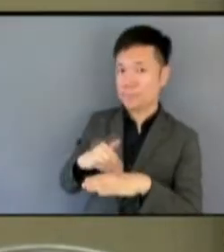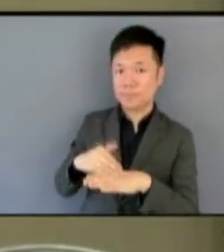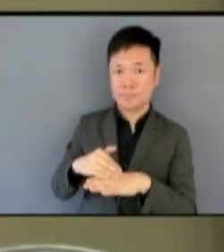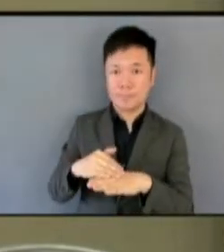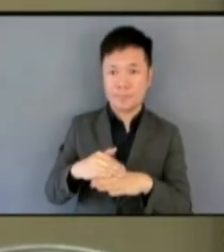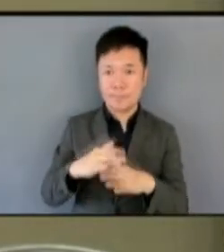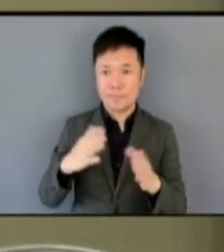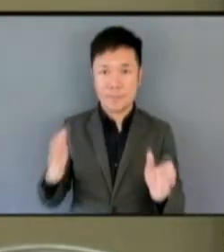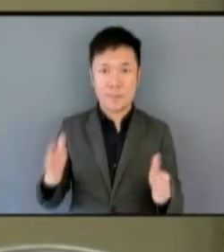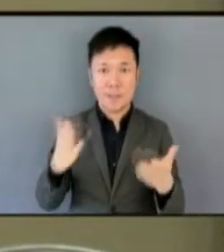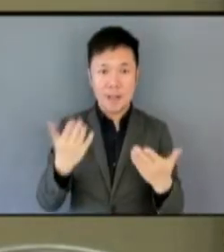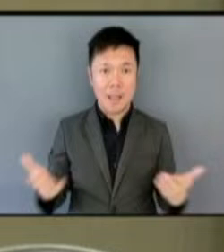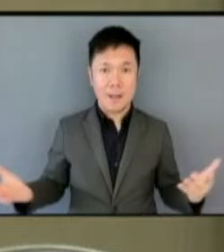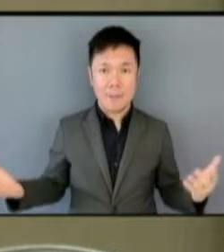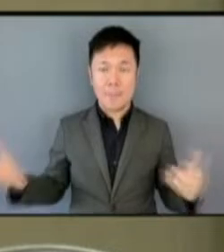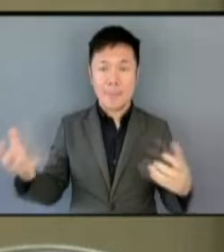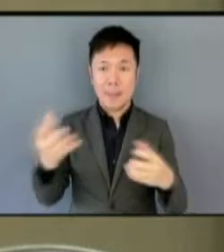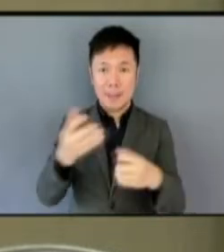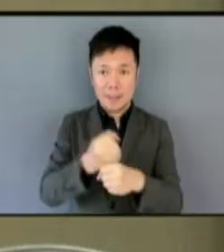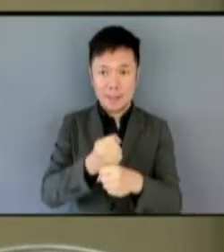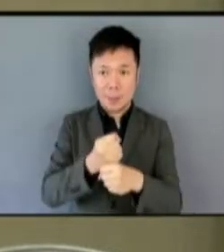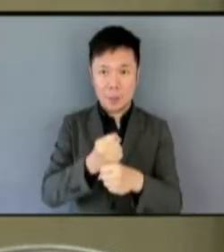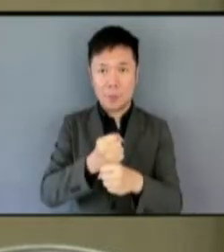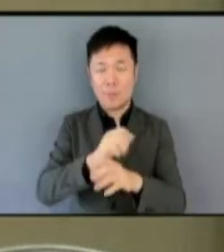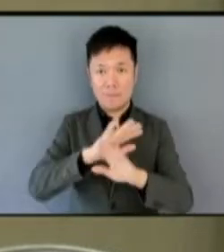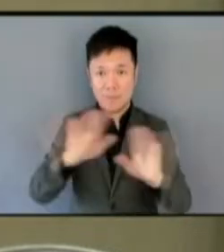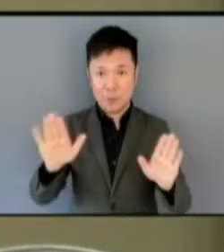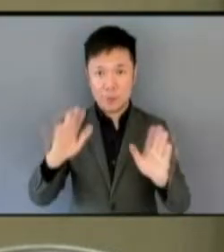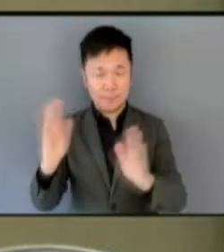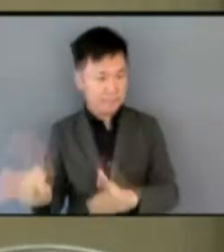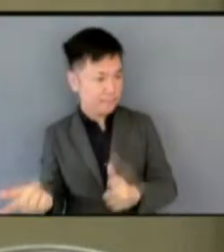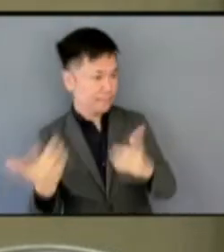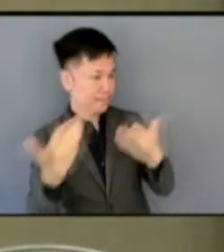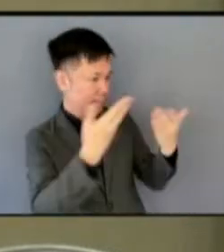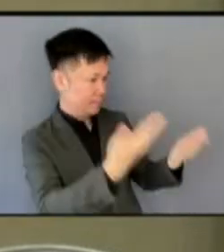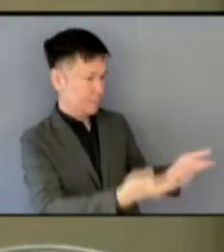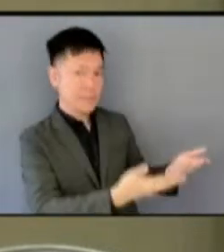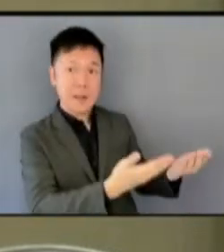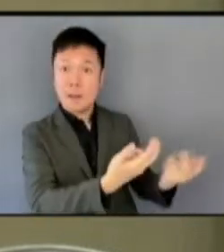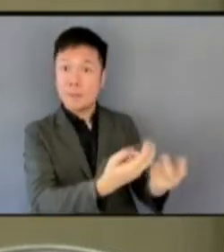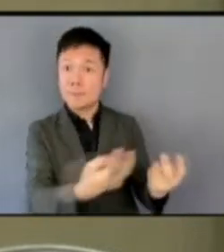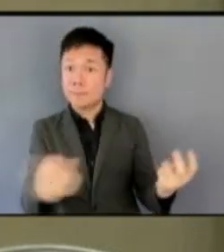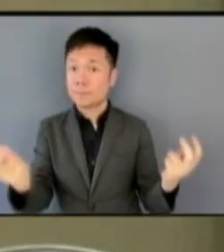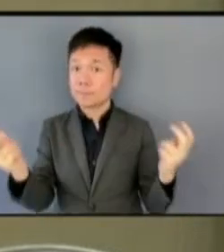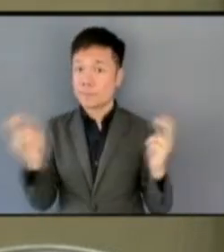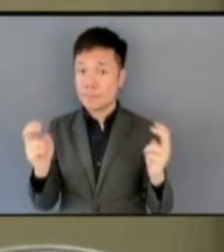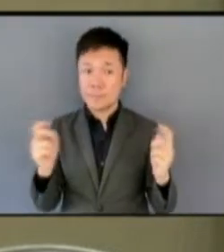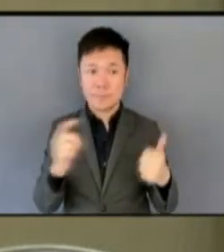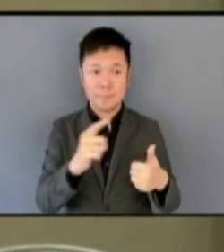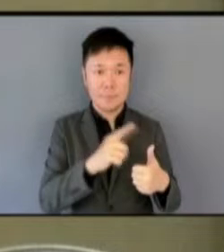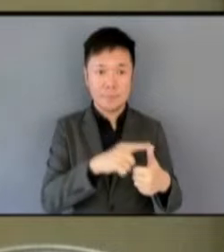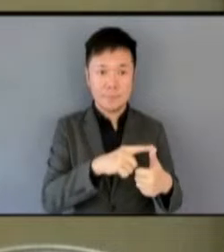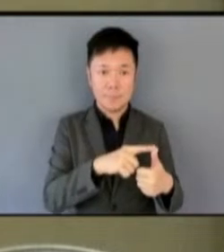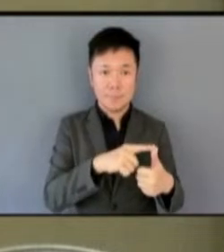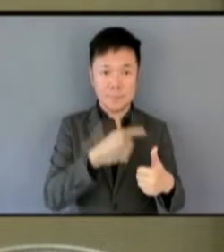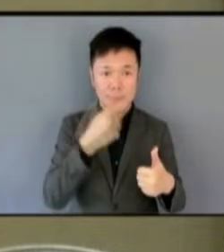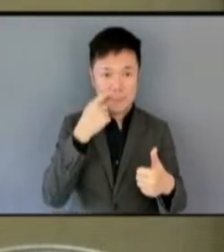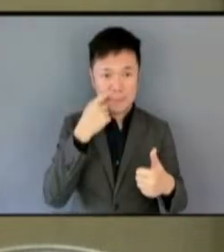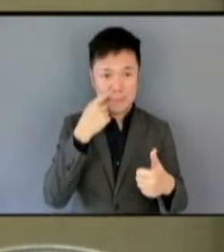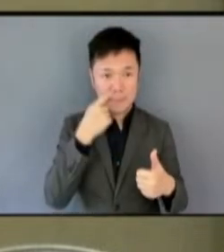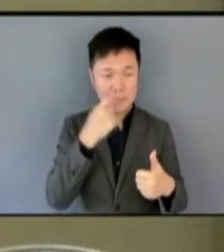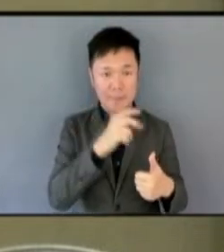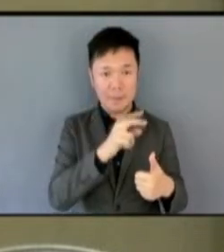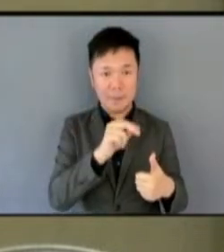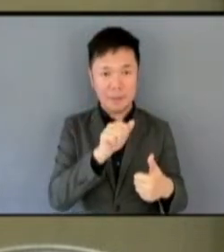to conclude the Q&A, and I would like to ask our distinguished panelists, starting with Mrs.